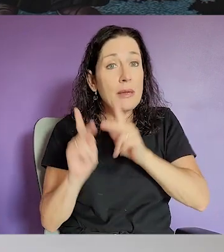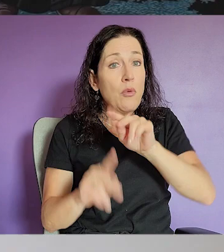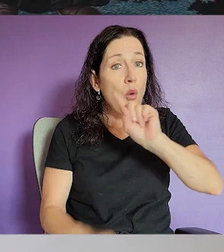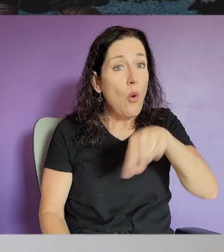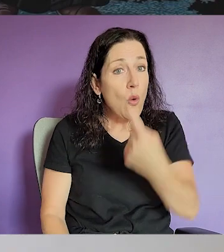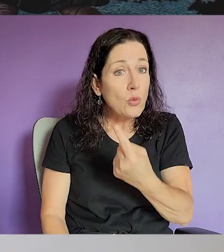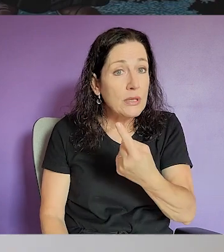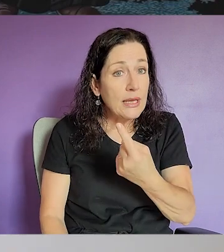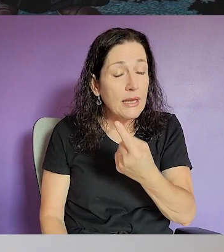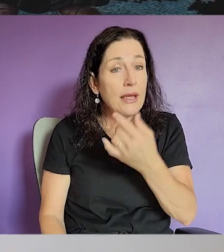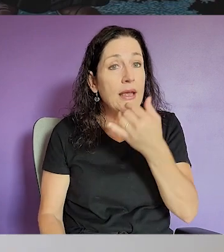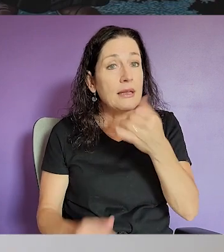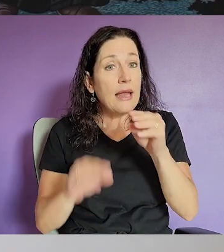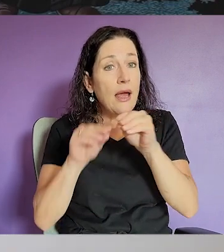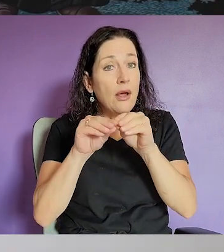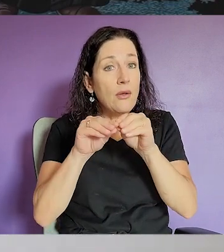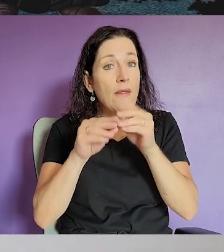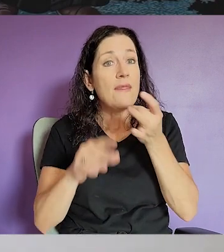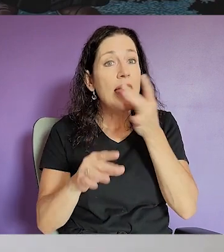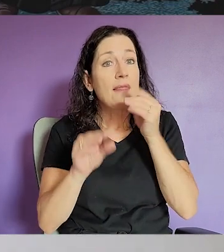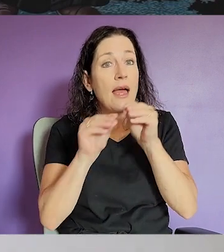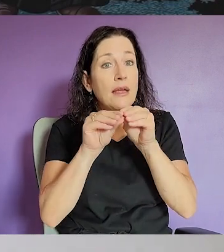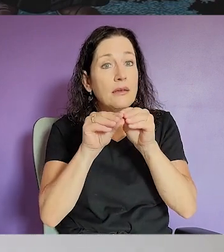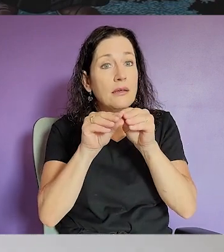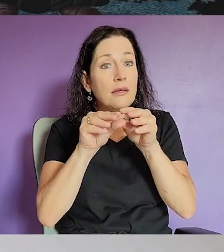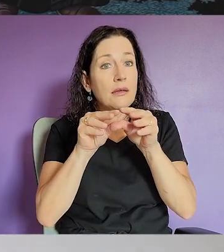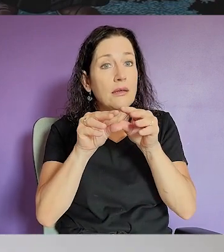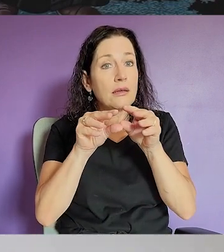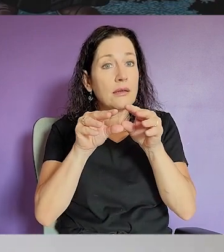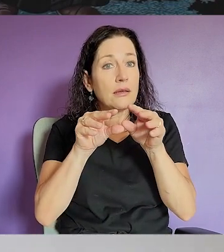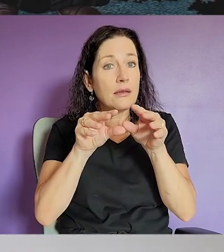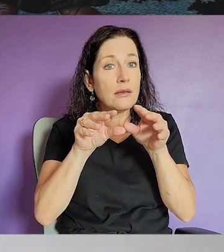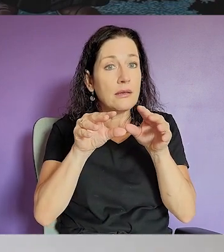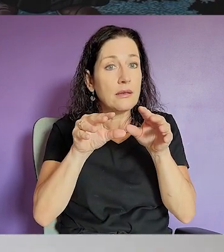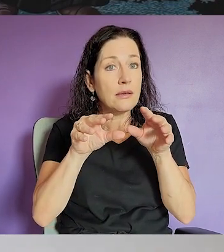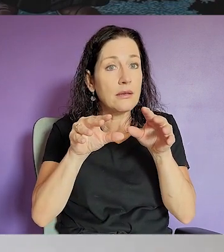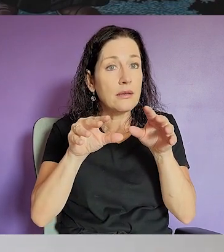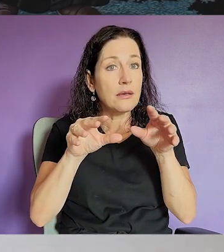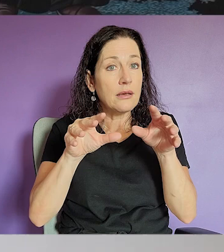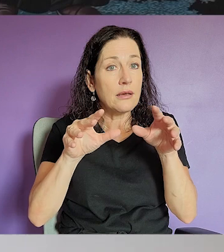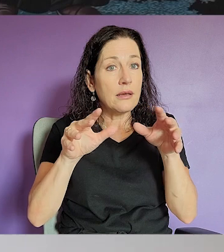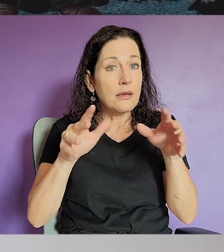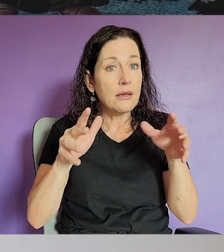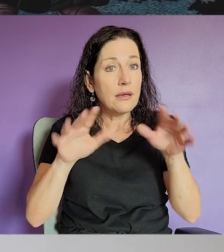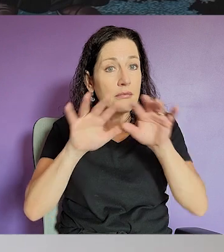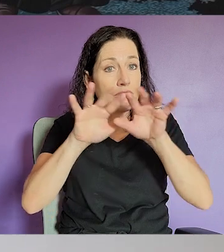Israel, and now Jesus is slowly moving that the